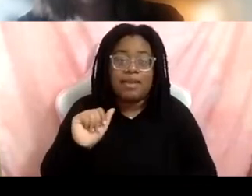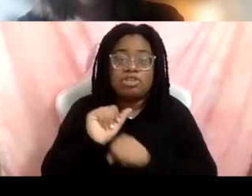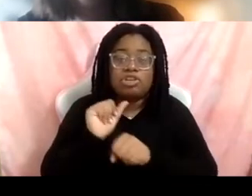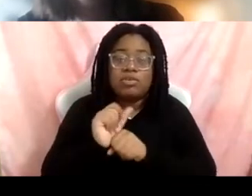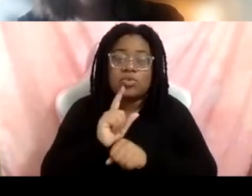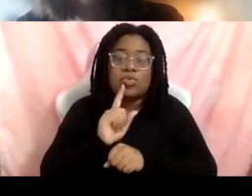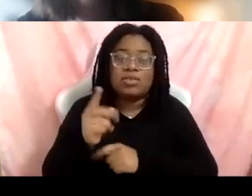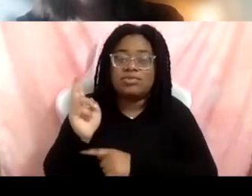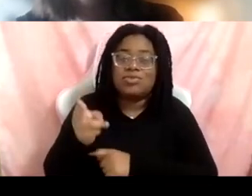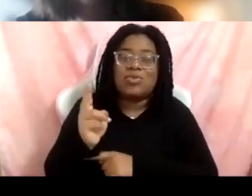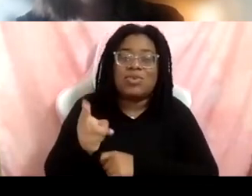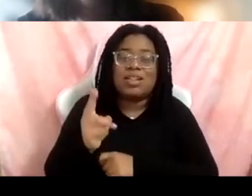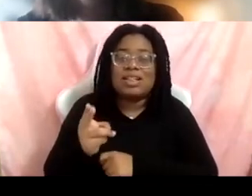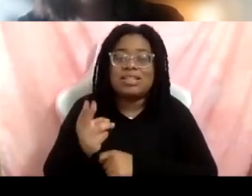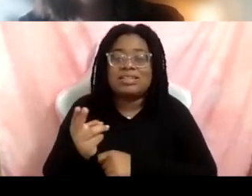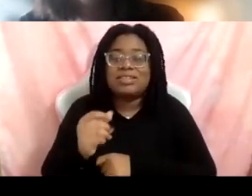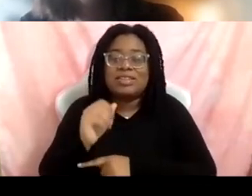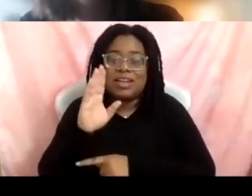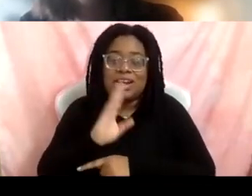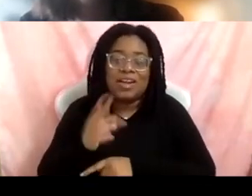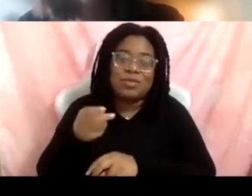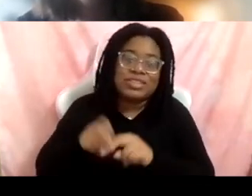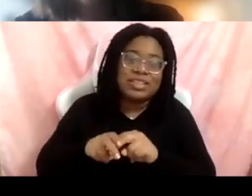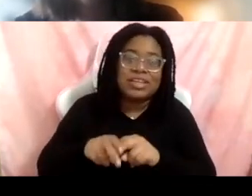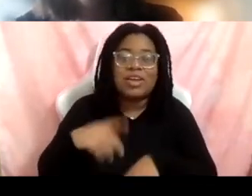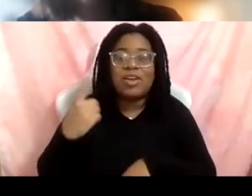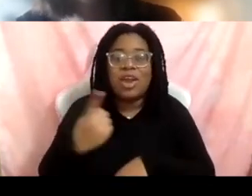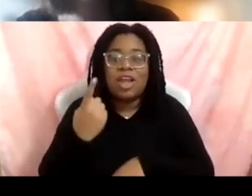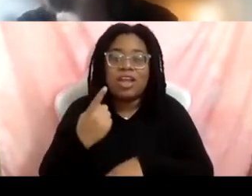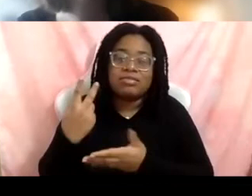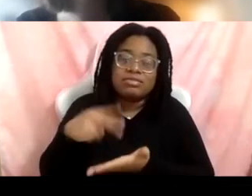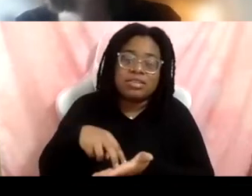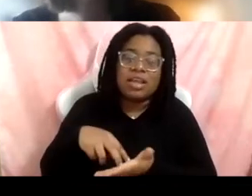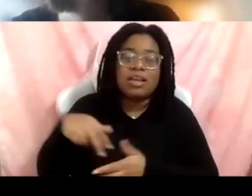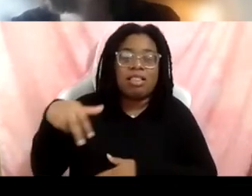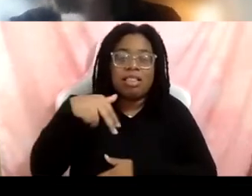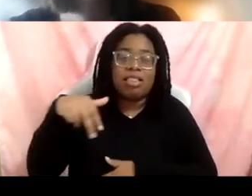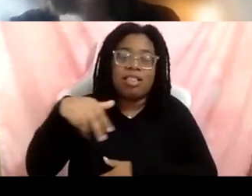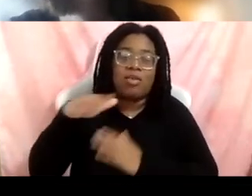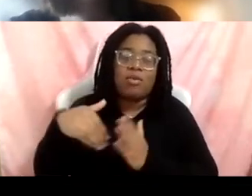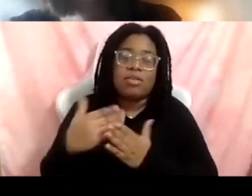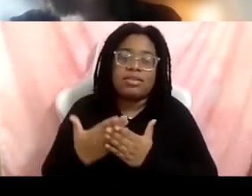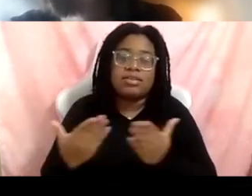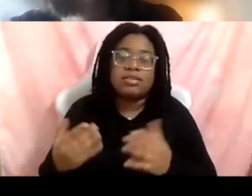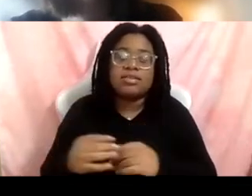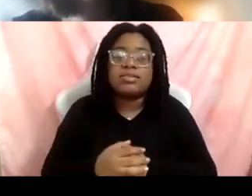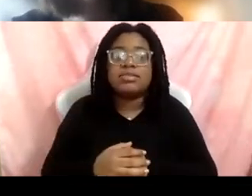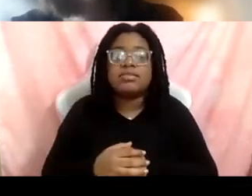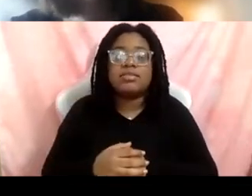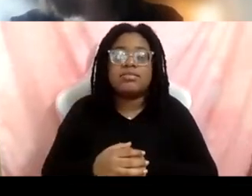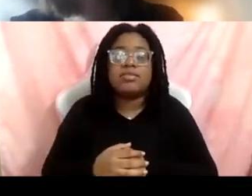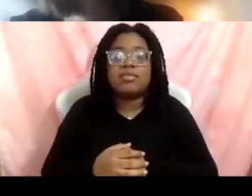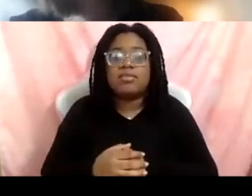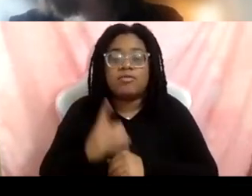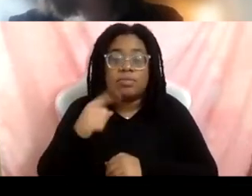like historically, it's like you're never supposed to sit down. You're always supposed to be on your feet, running around, doing all these things. And I think just being